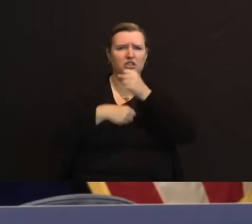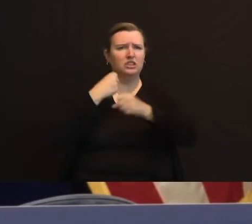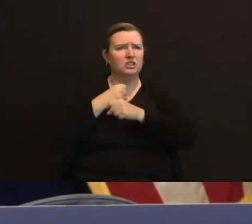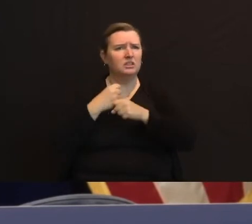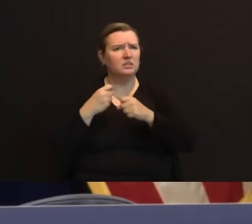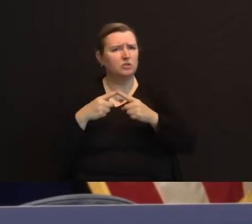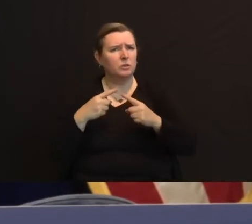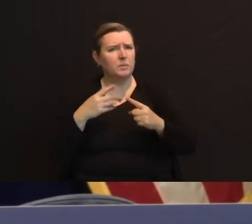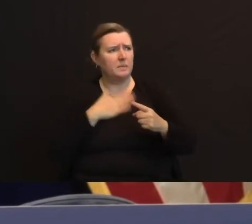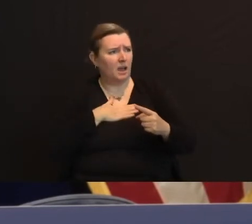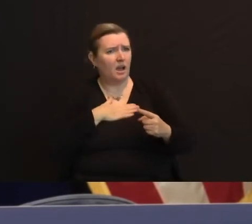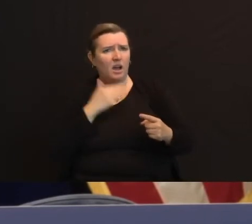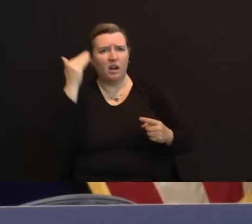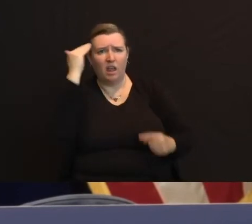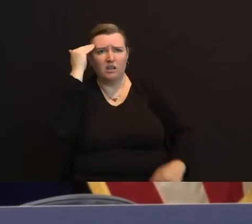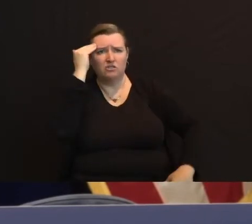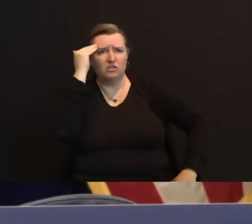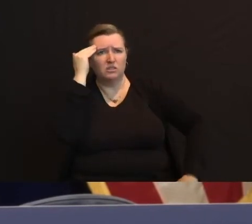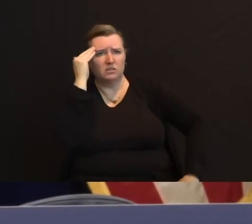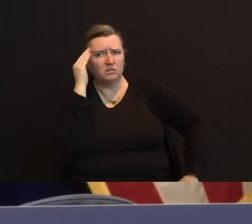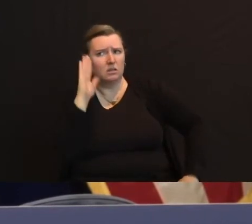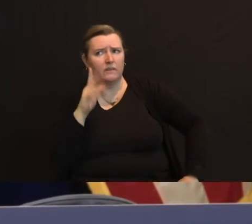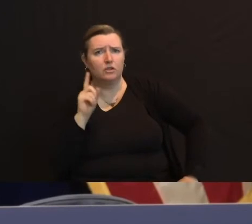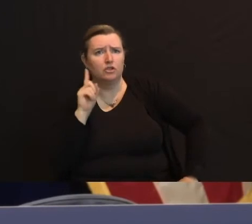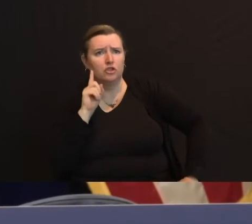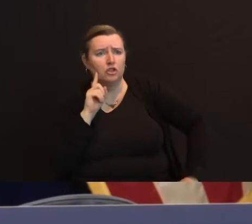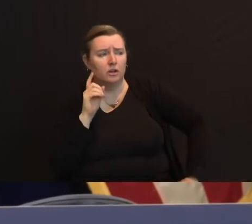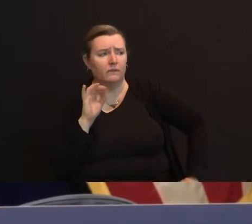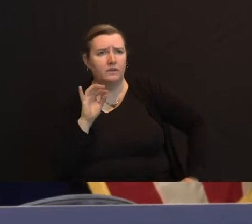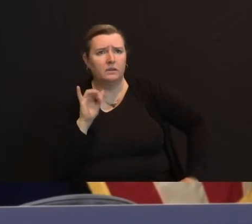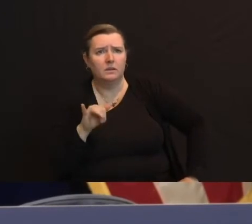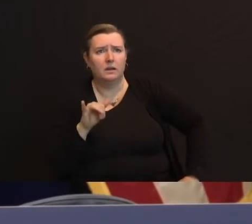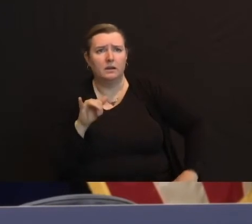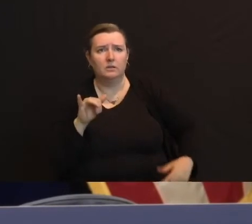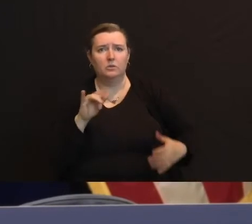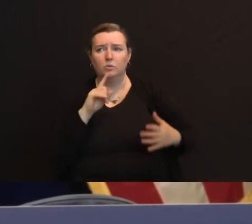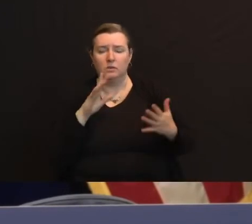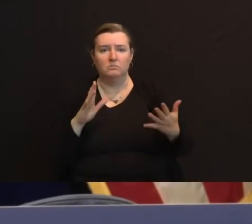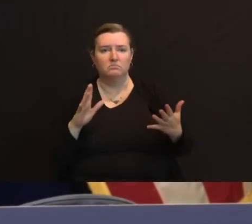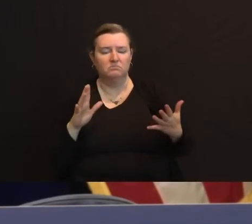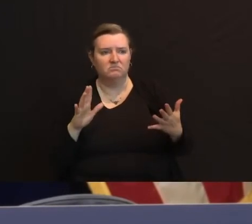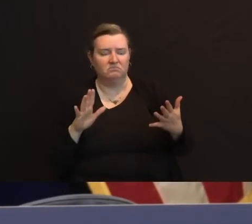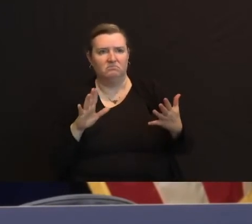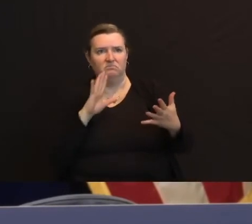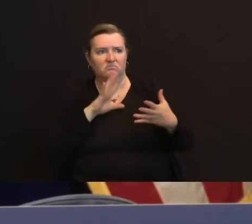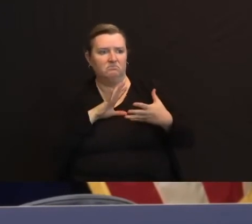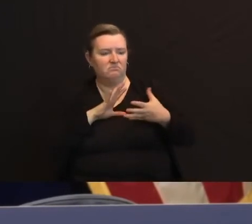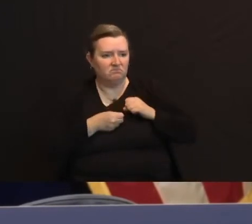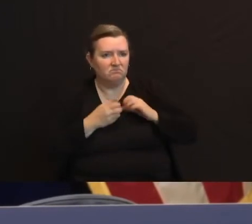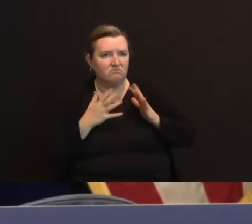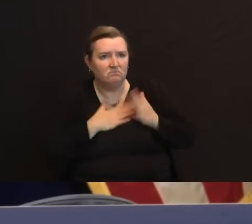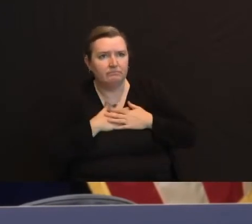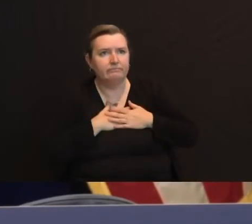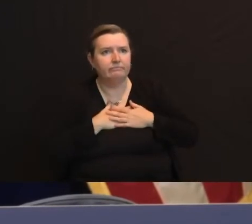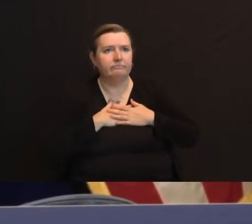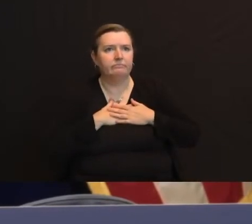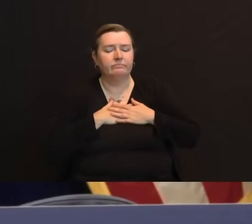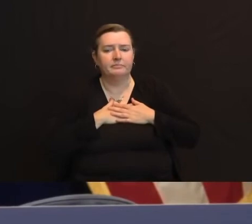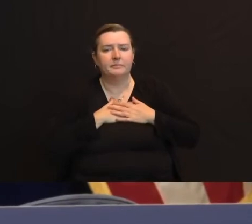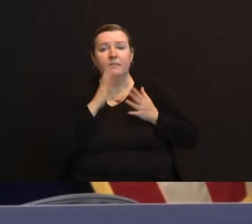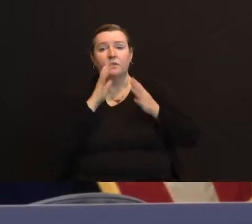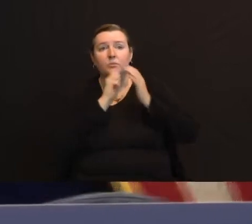not been a part of it. So an anomaly, to say the least, a tragedy for sure, and our prayers out to Luke